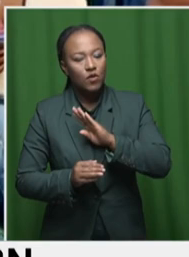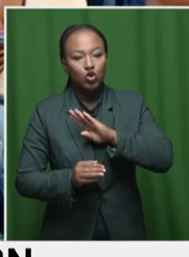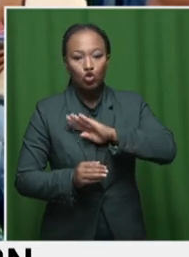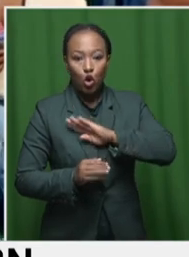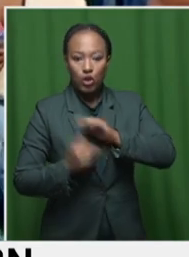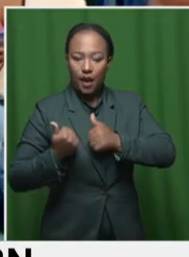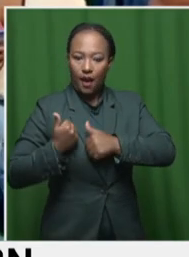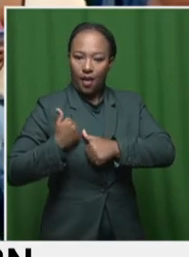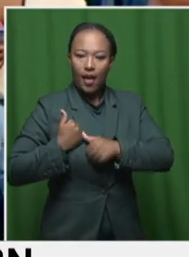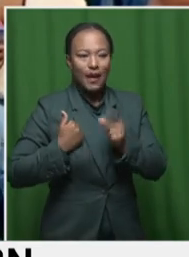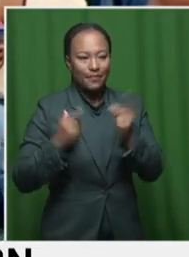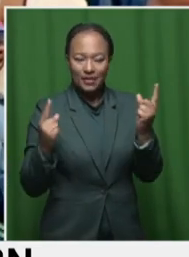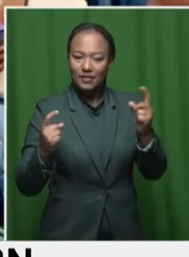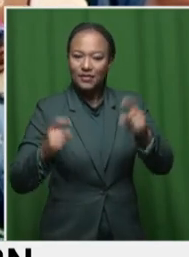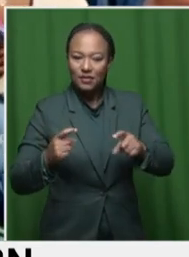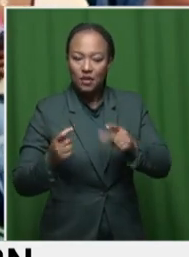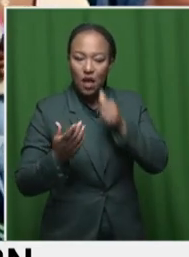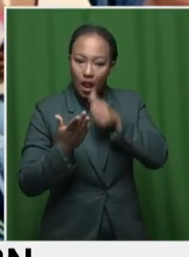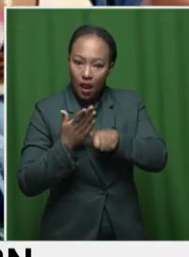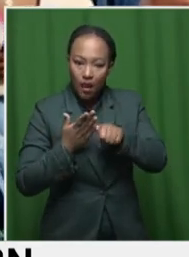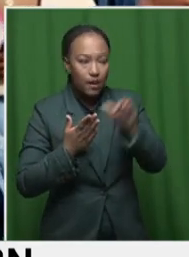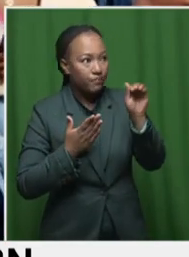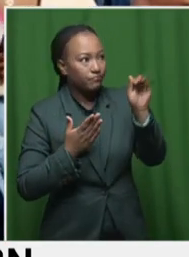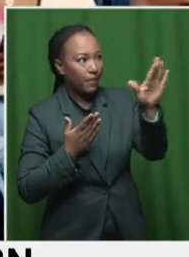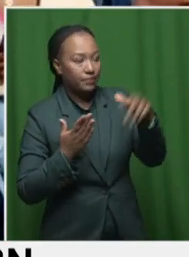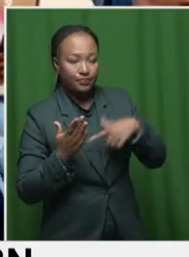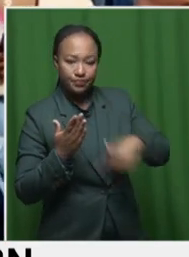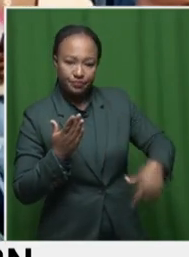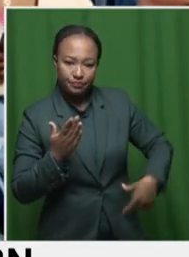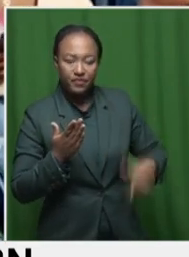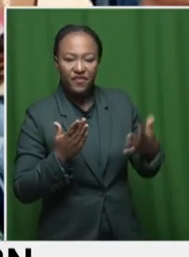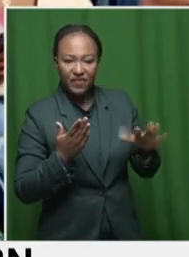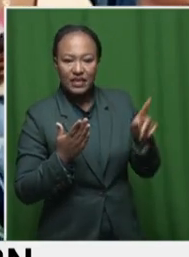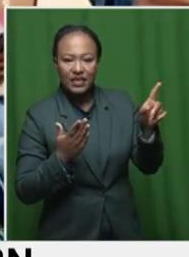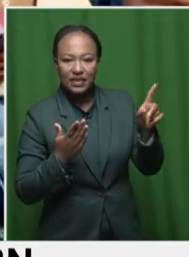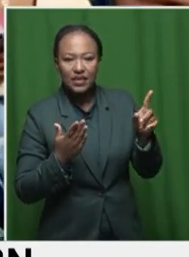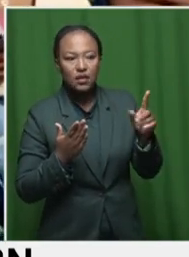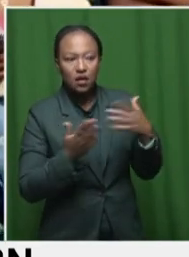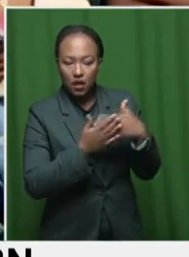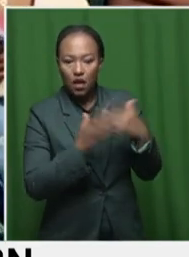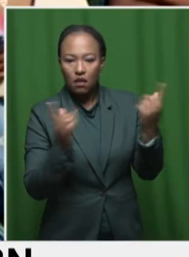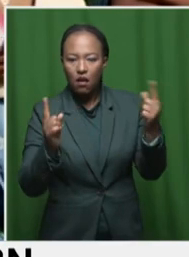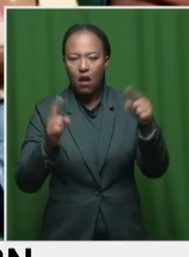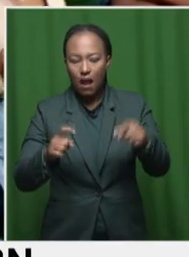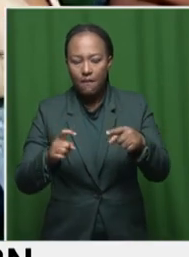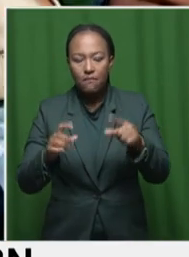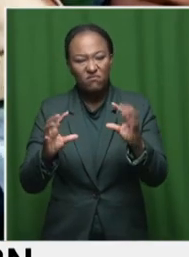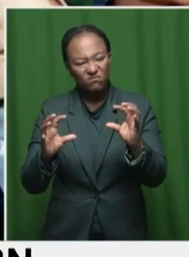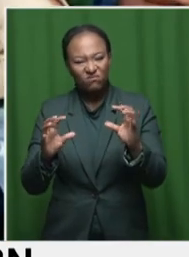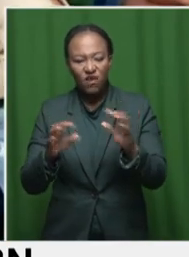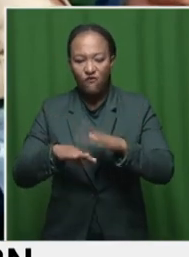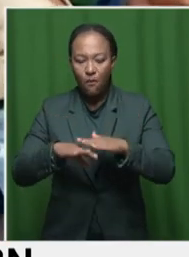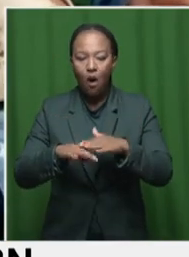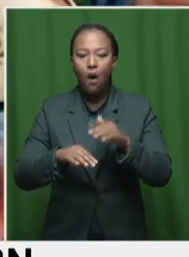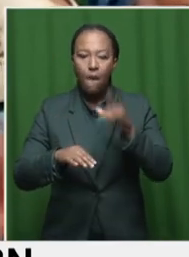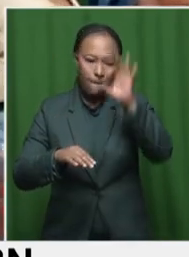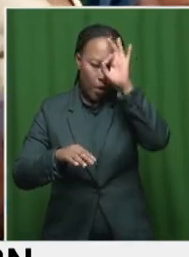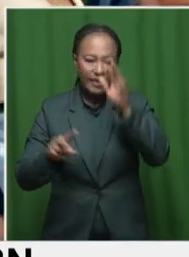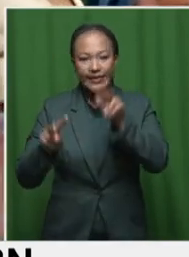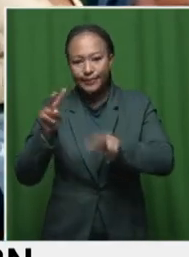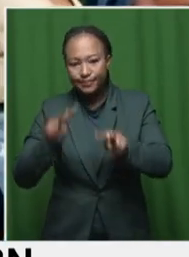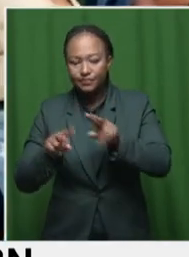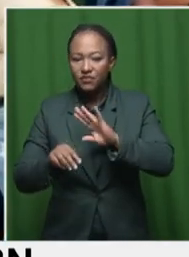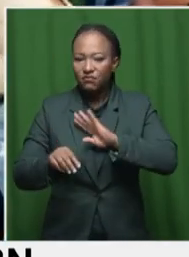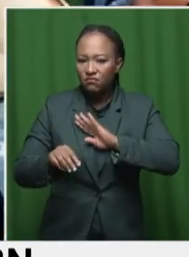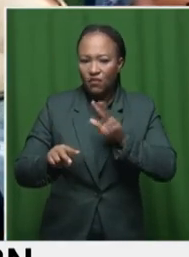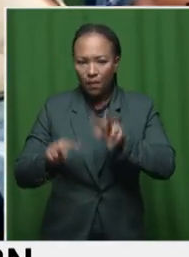the letter to the President so that he is able to come and reinforce the police. But we are not going to wait for that.